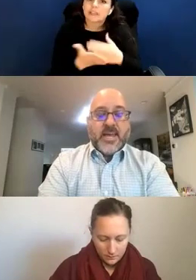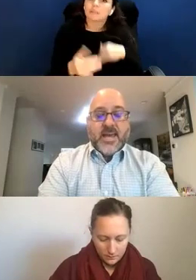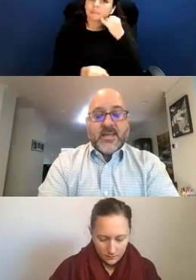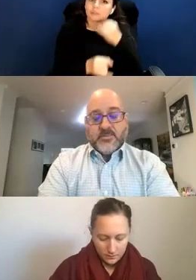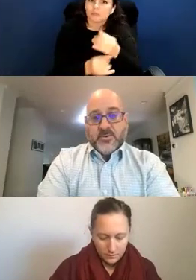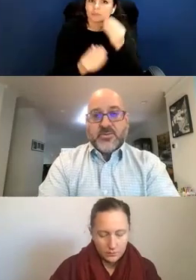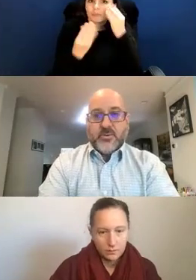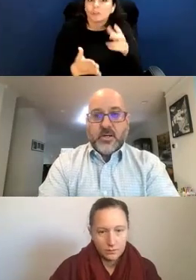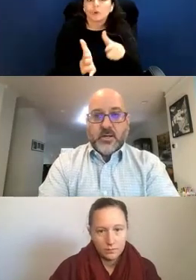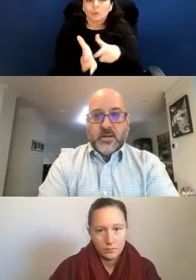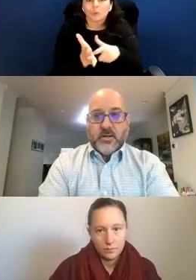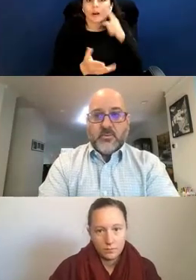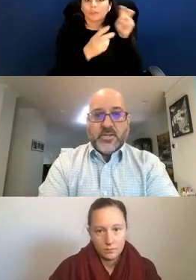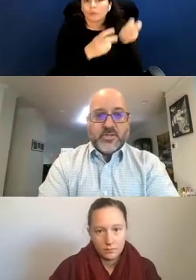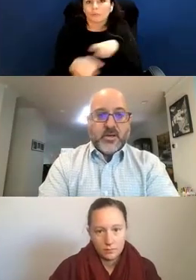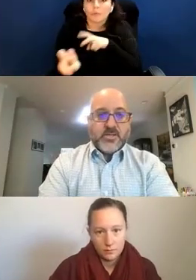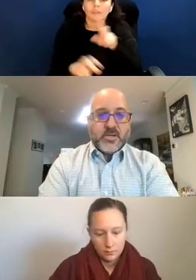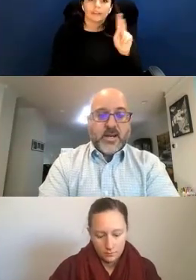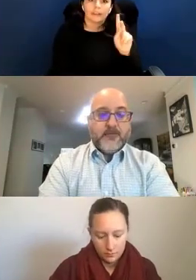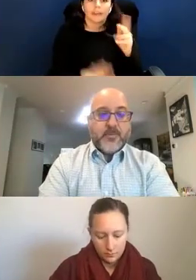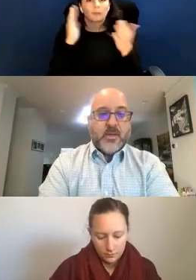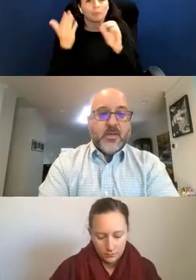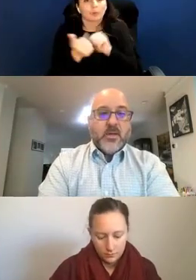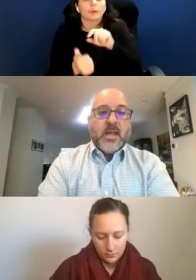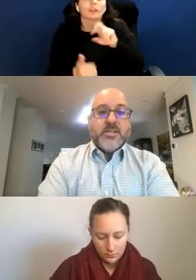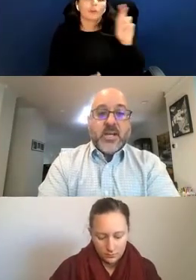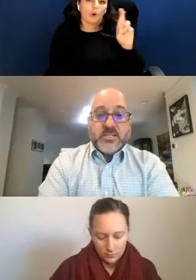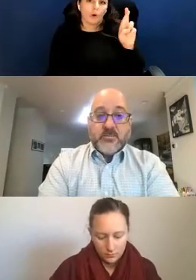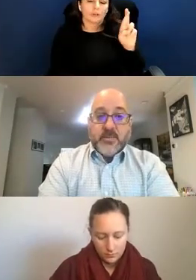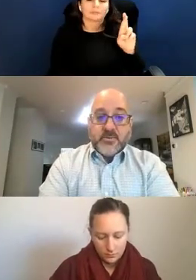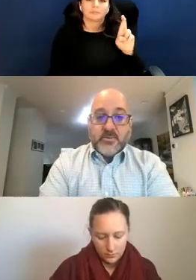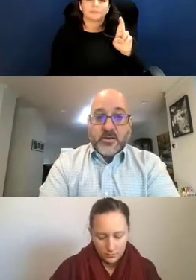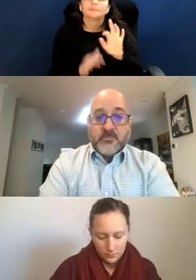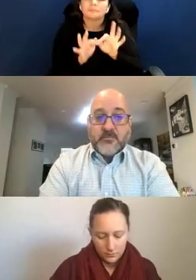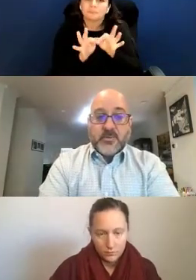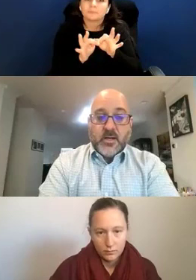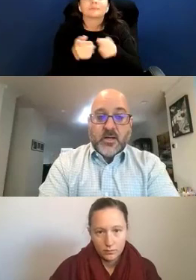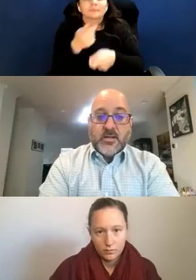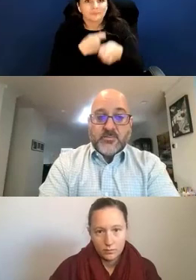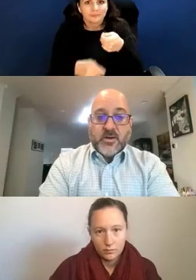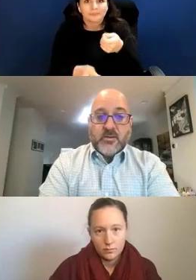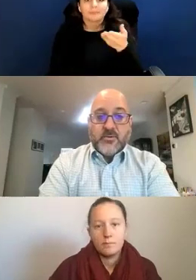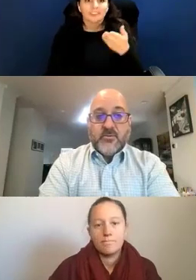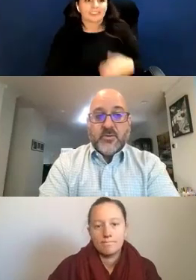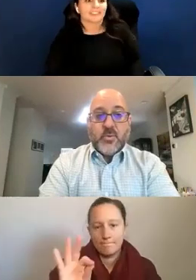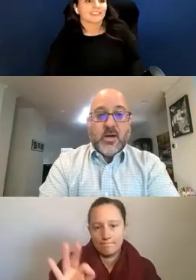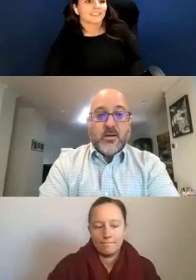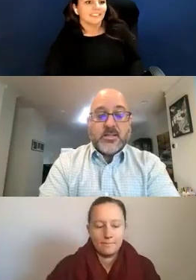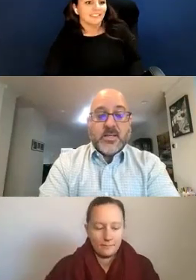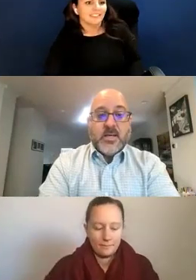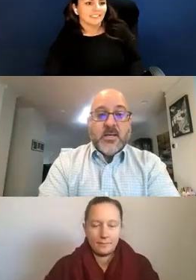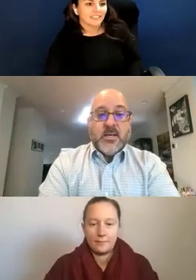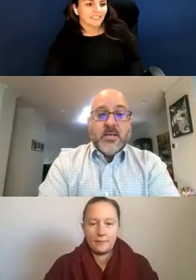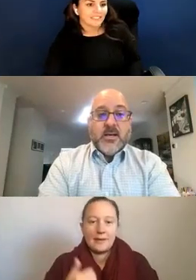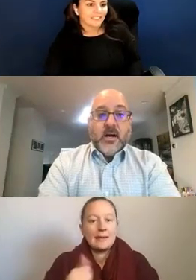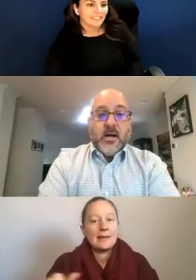to move a K as opposed to a research project. Any changes in mentor is a prior approval, as well